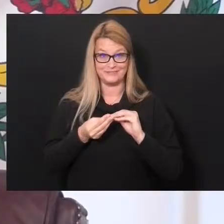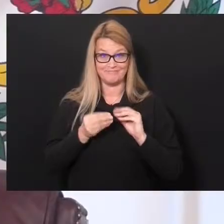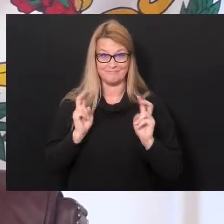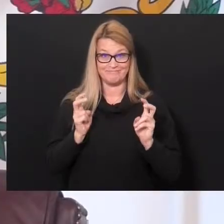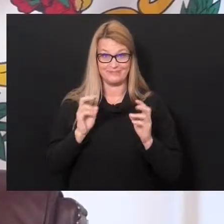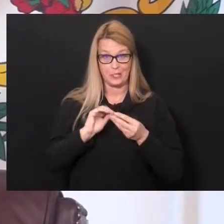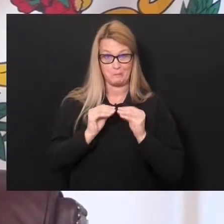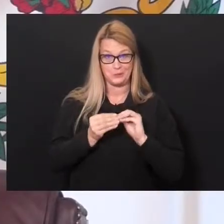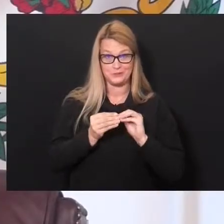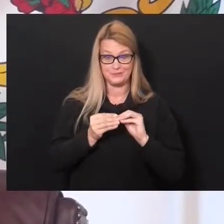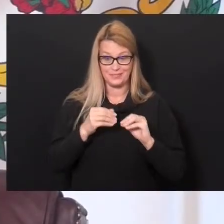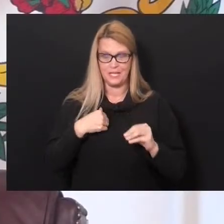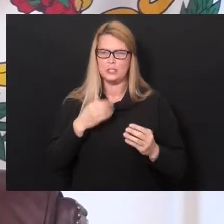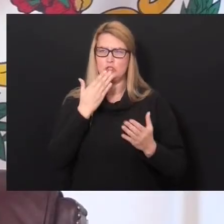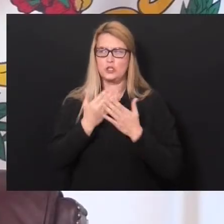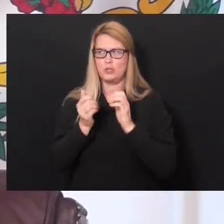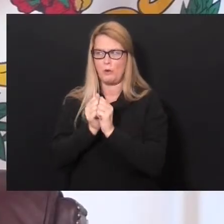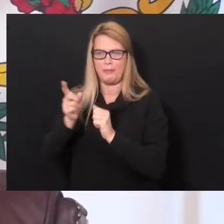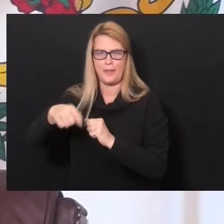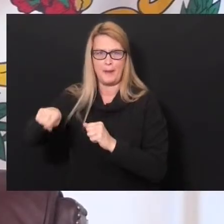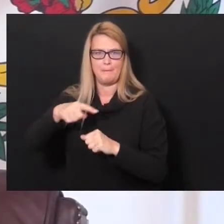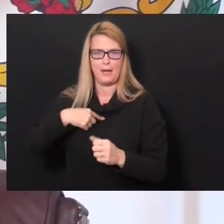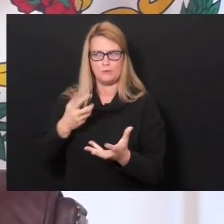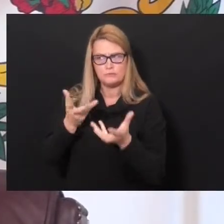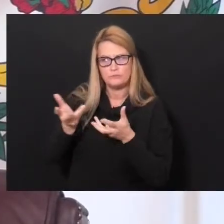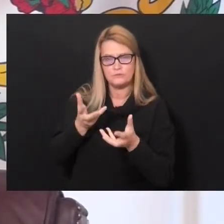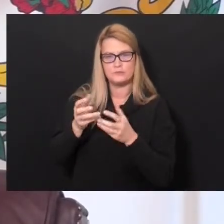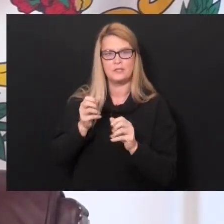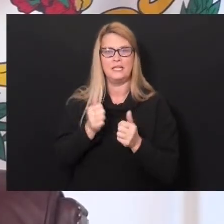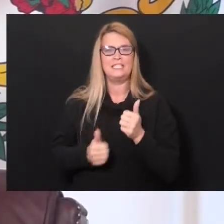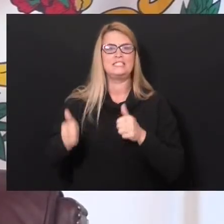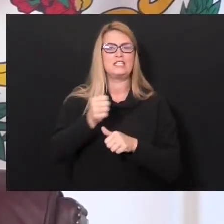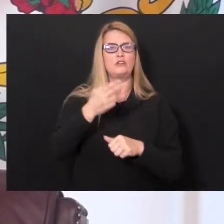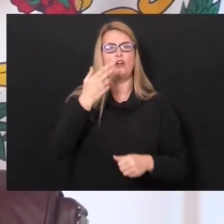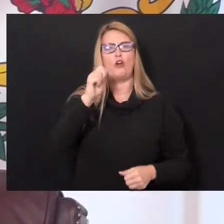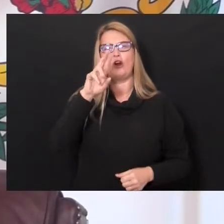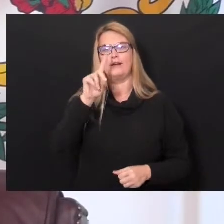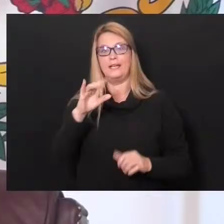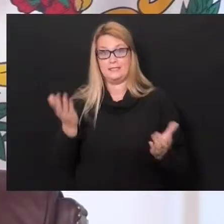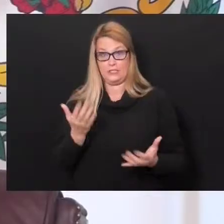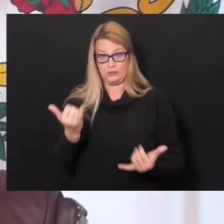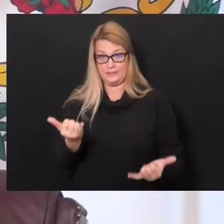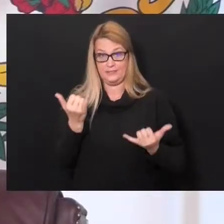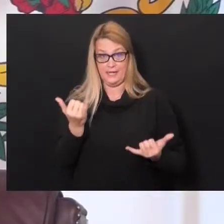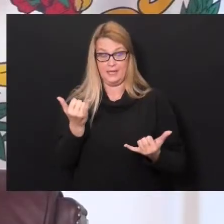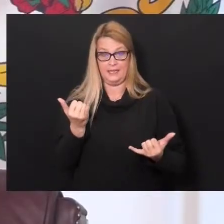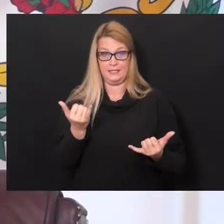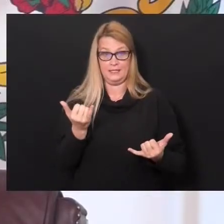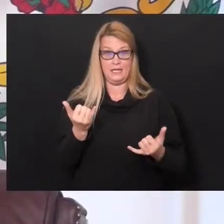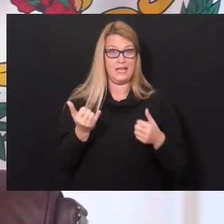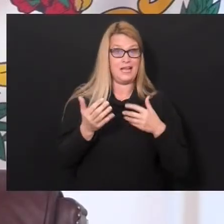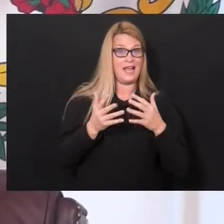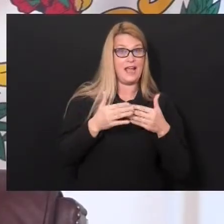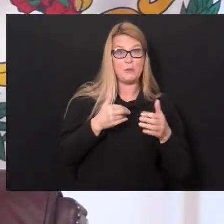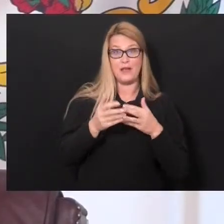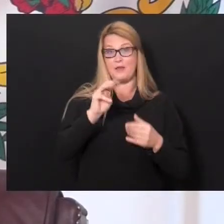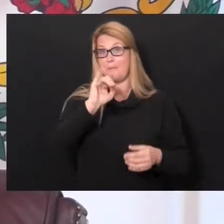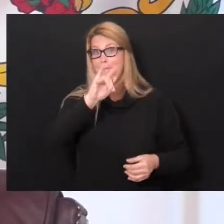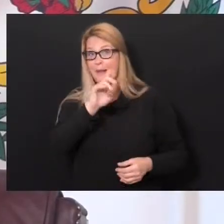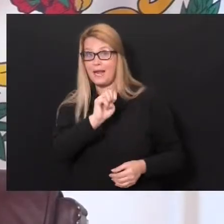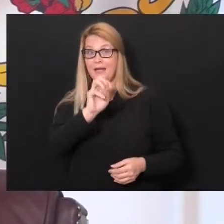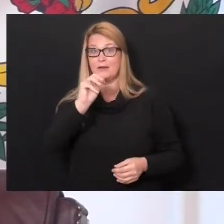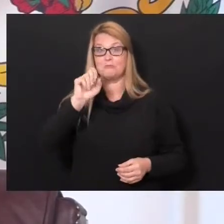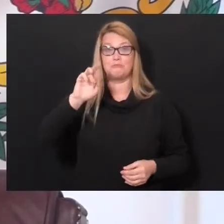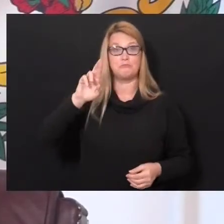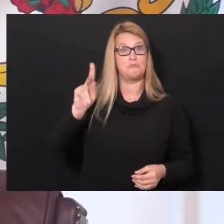great people. And Secretary Hardy's here with us today. And whether it be Mike or Mark or